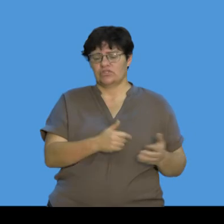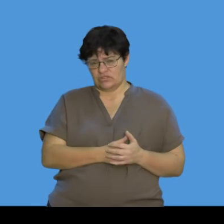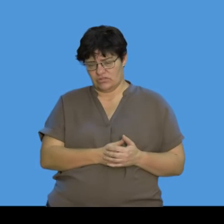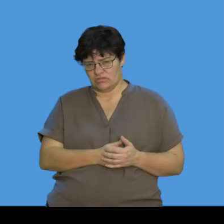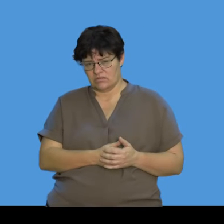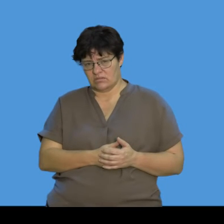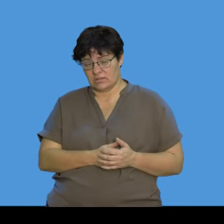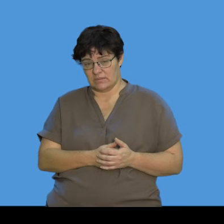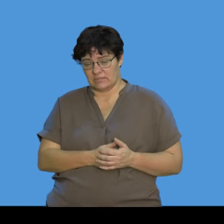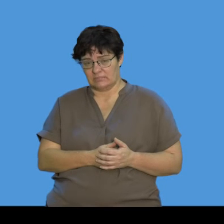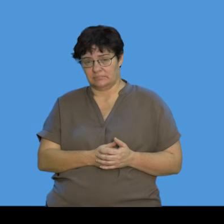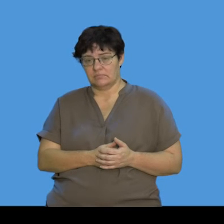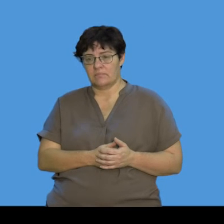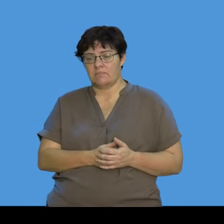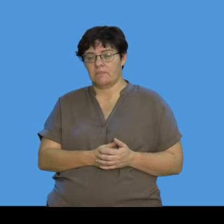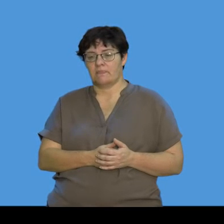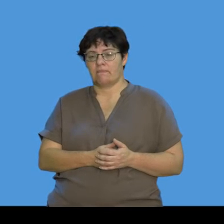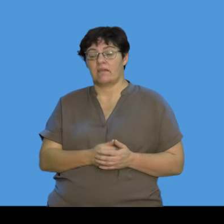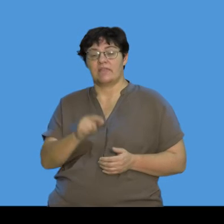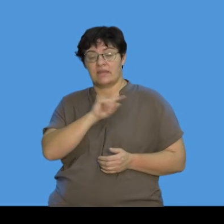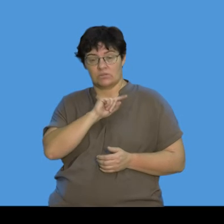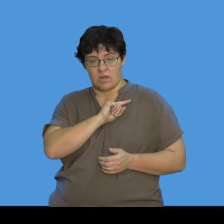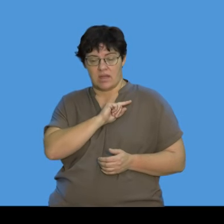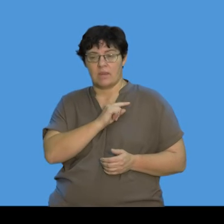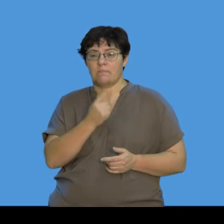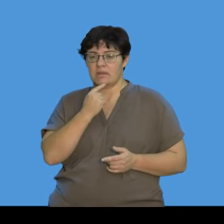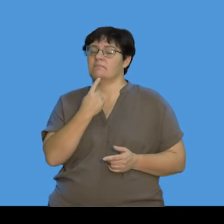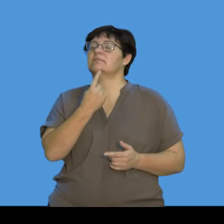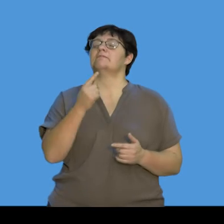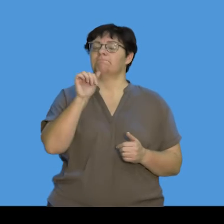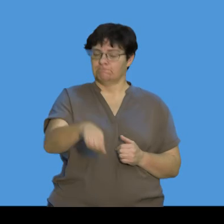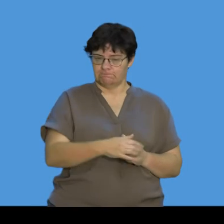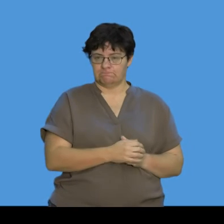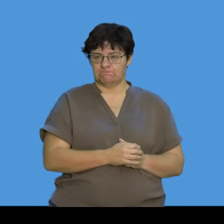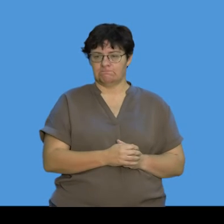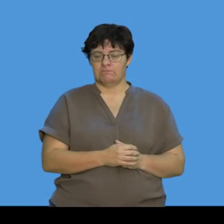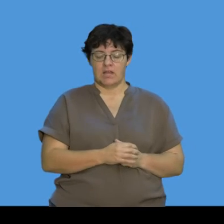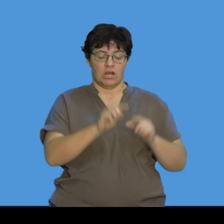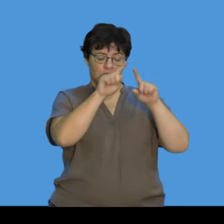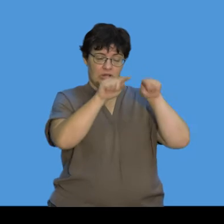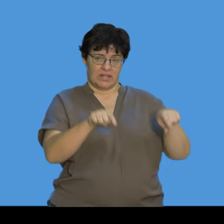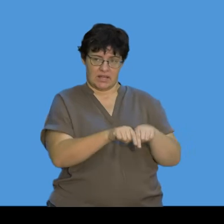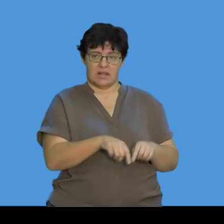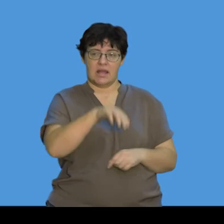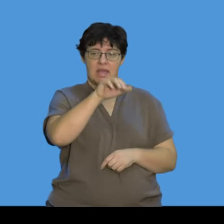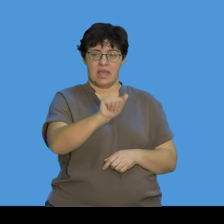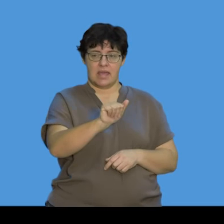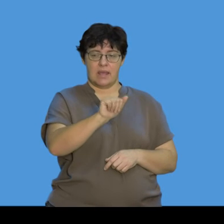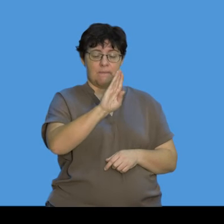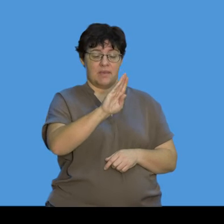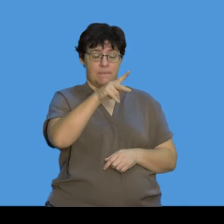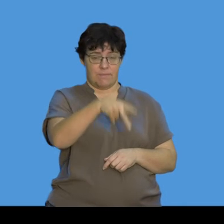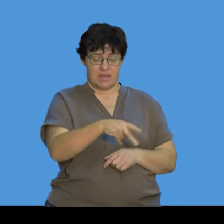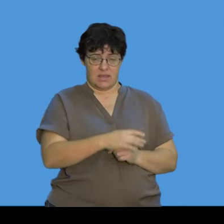sum is the same in the two triangles. And therefore, I can then conclude that triangle